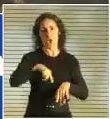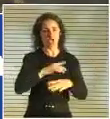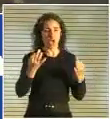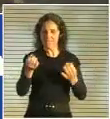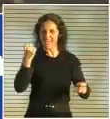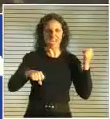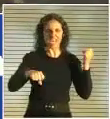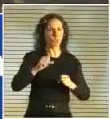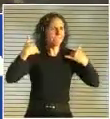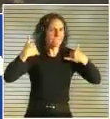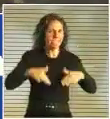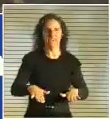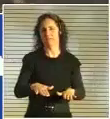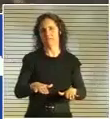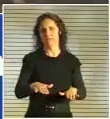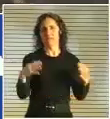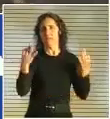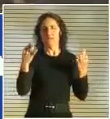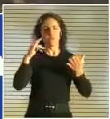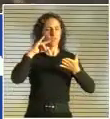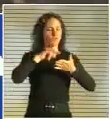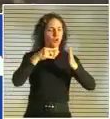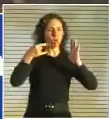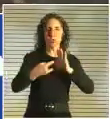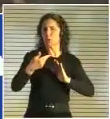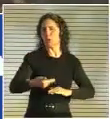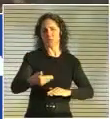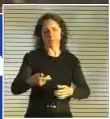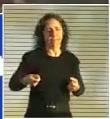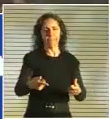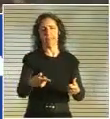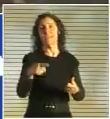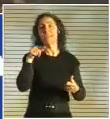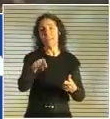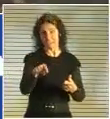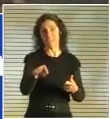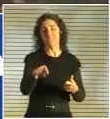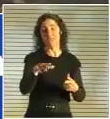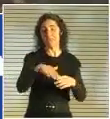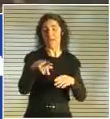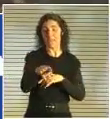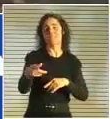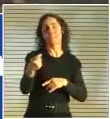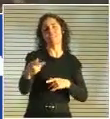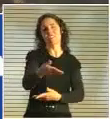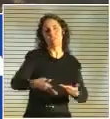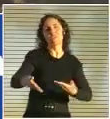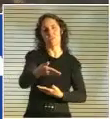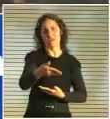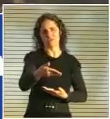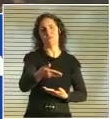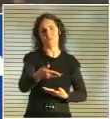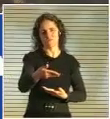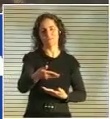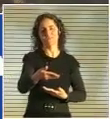to scale solutions. And this is what collaboration is really about. Scaling solutions, finding the key bottlenecks, opportunities for